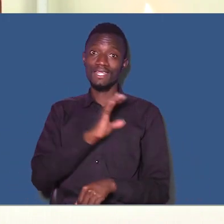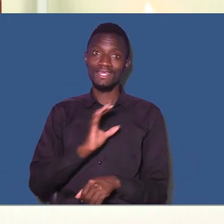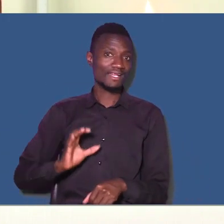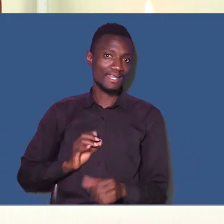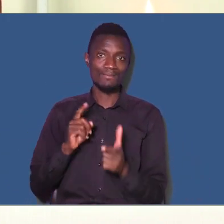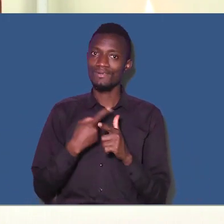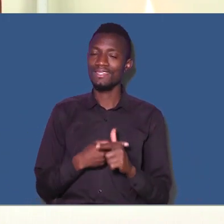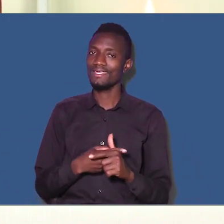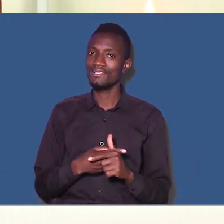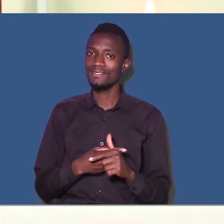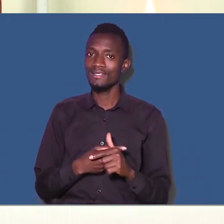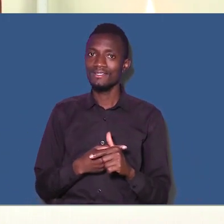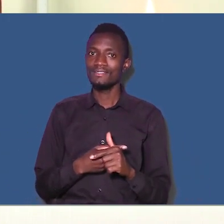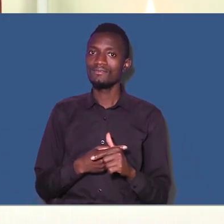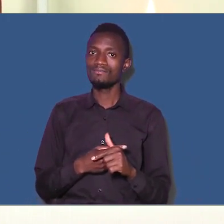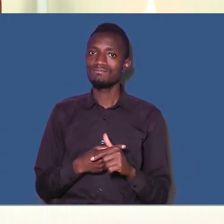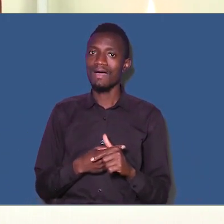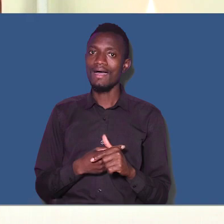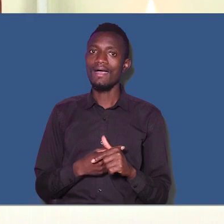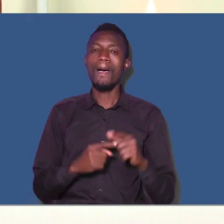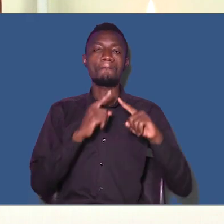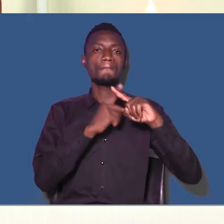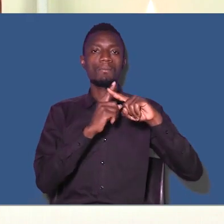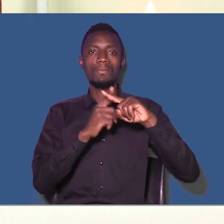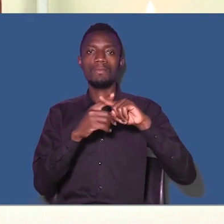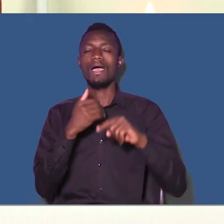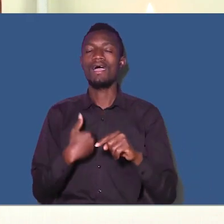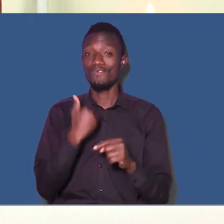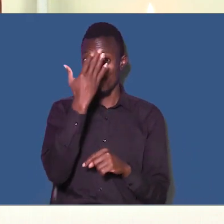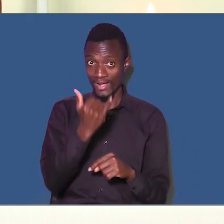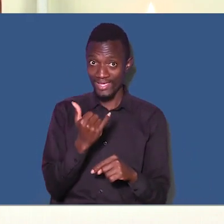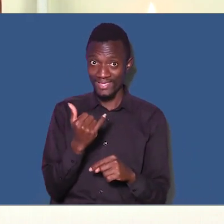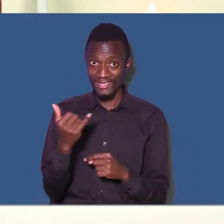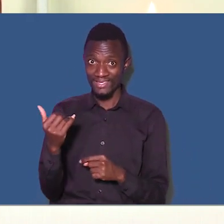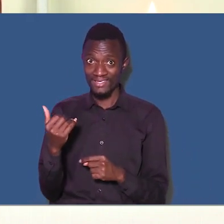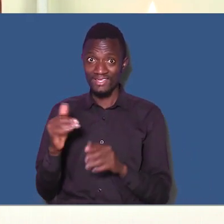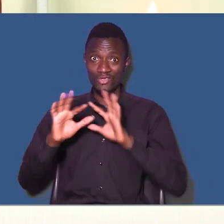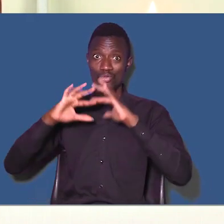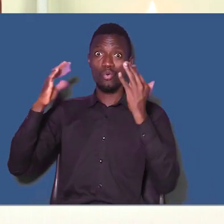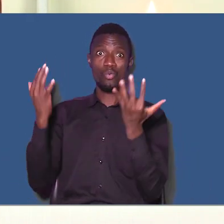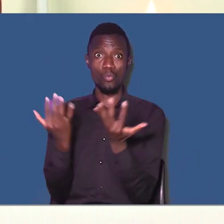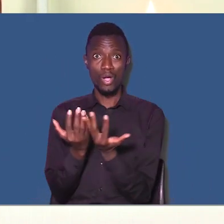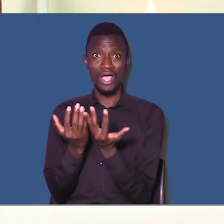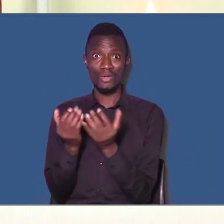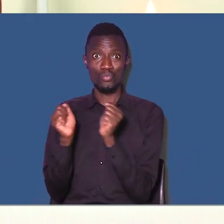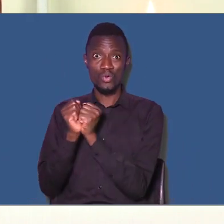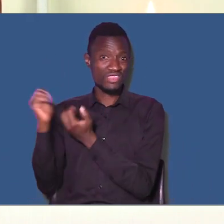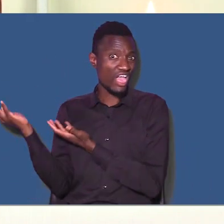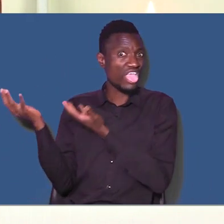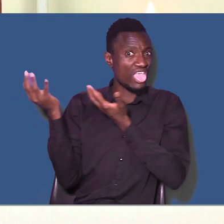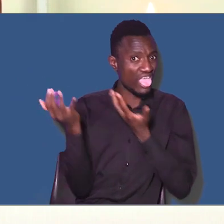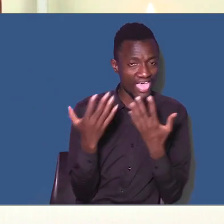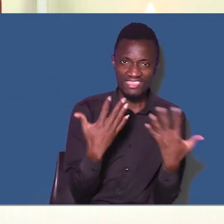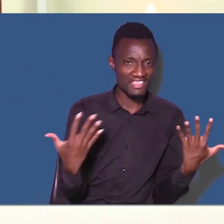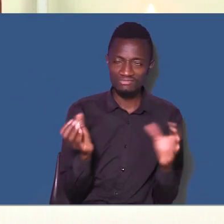brought nothing into the world and take nothing out of it. This statement is the key to spiritual